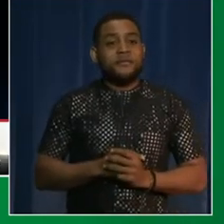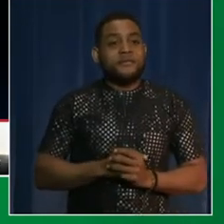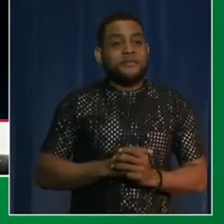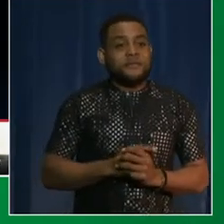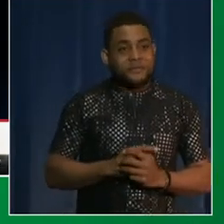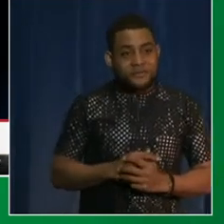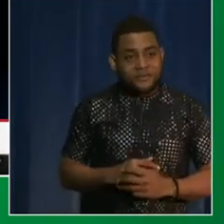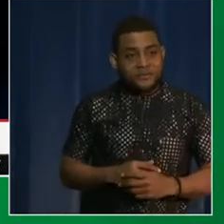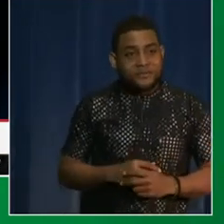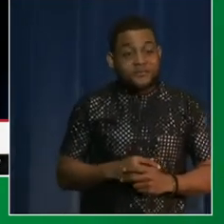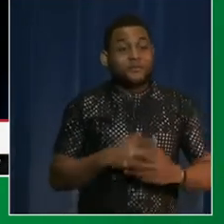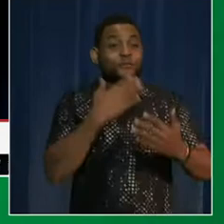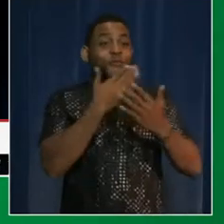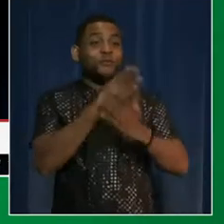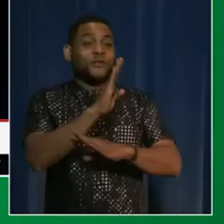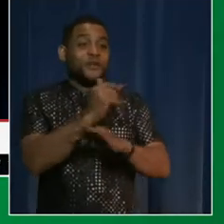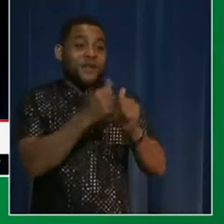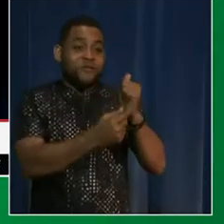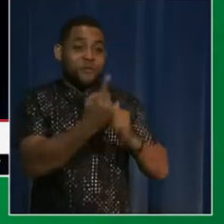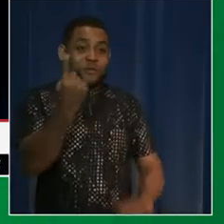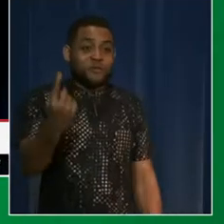Good afternoon, everyone.